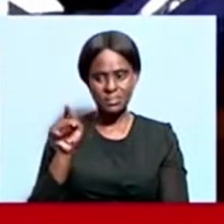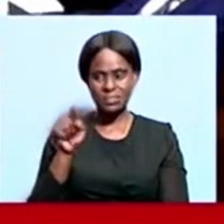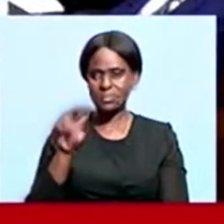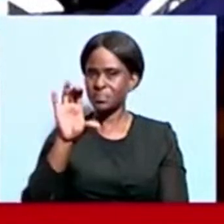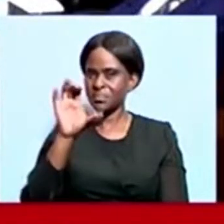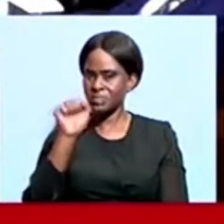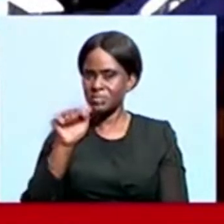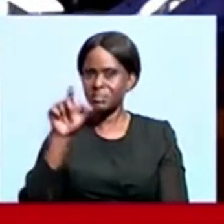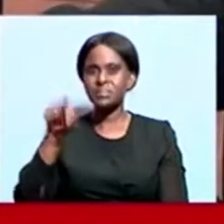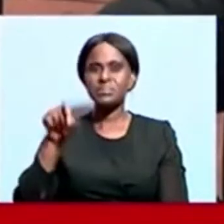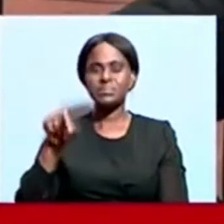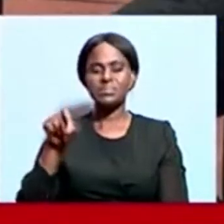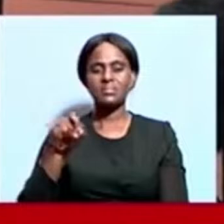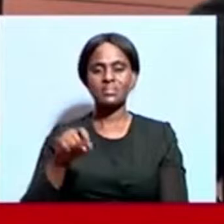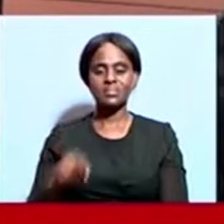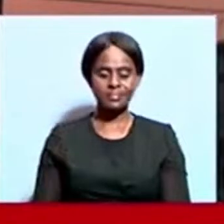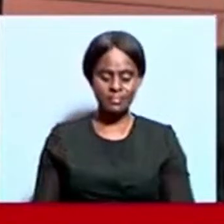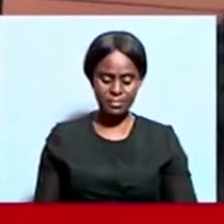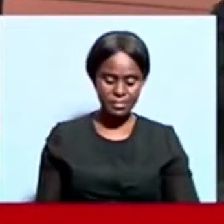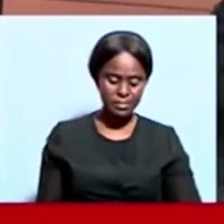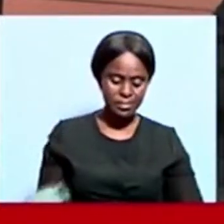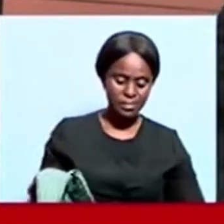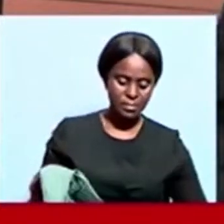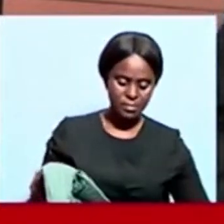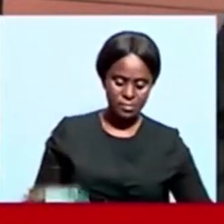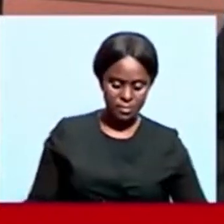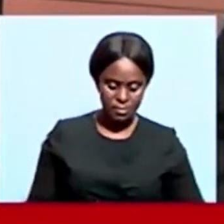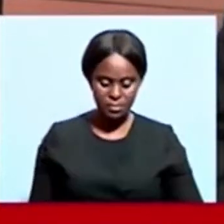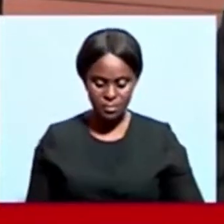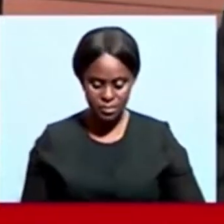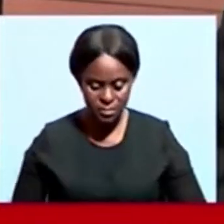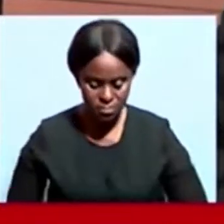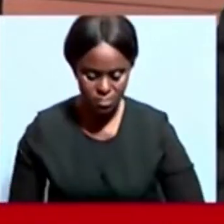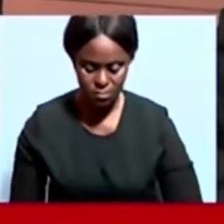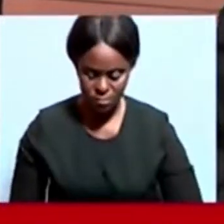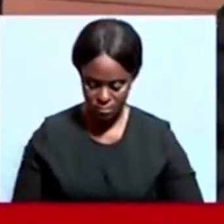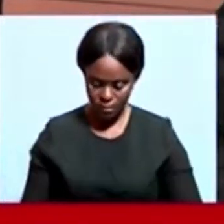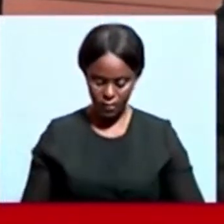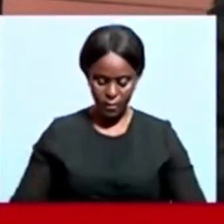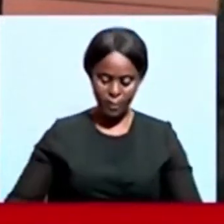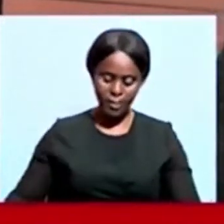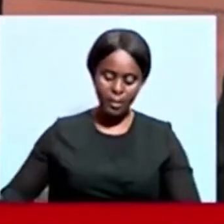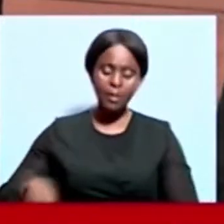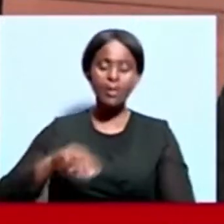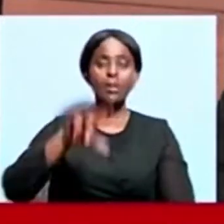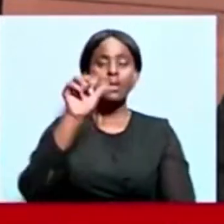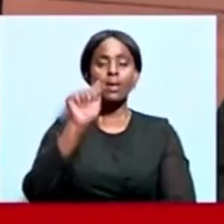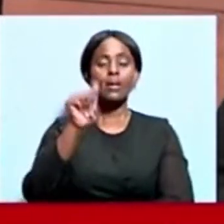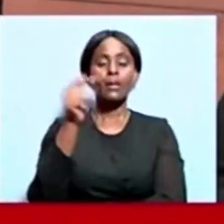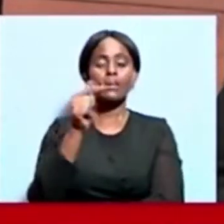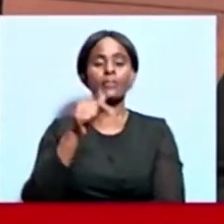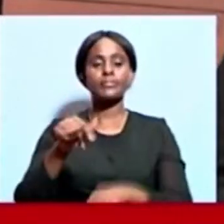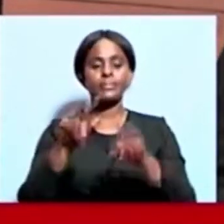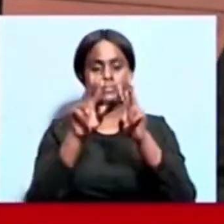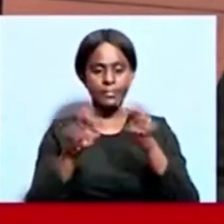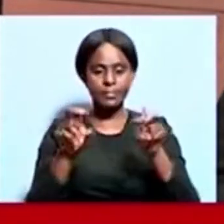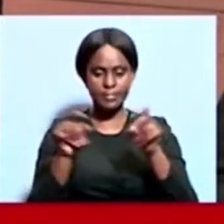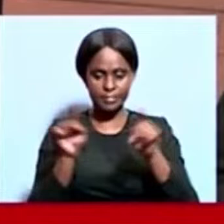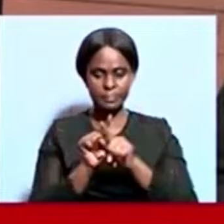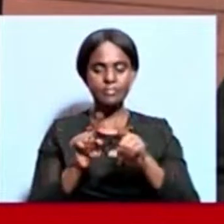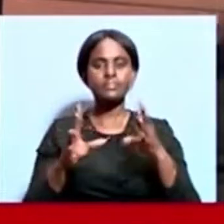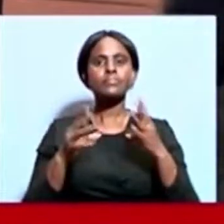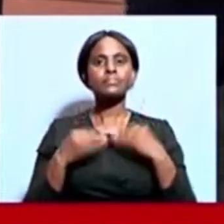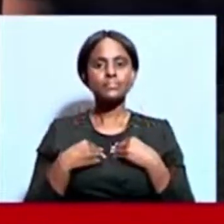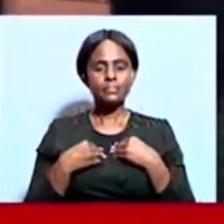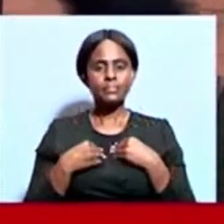that the Attorney General goes through these contracts and okays them